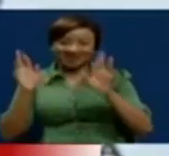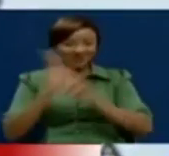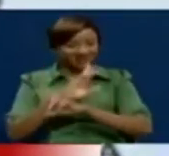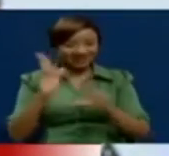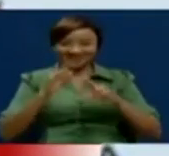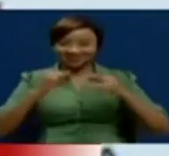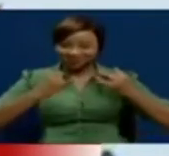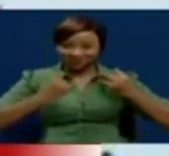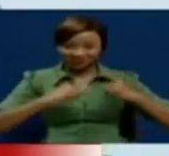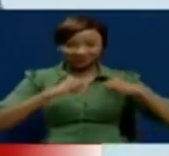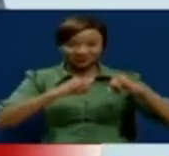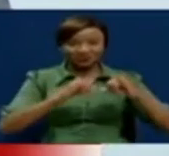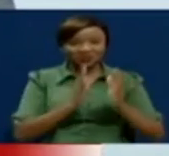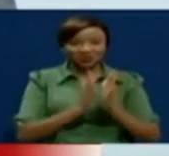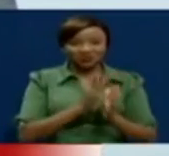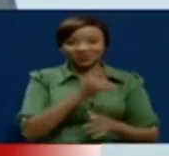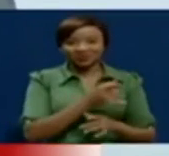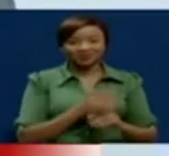follow up with him.